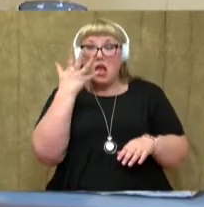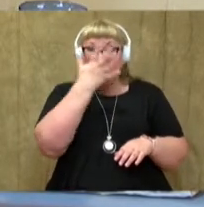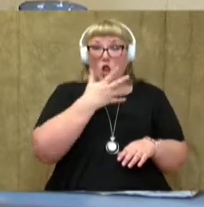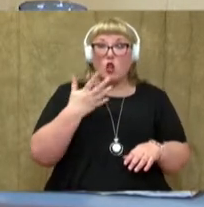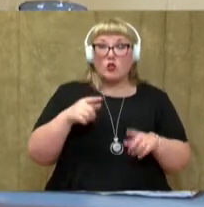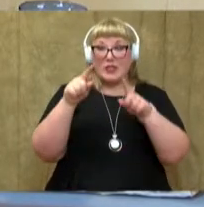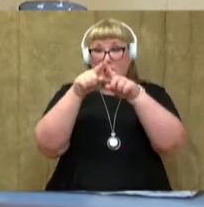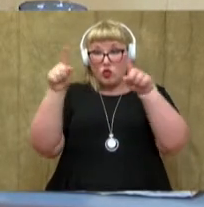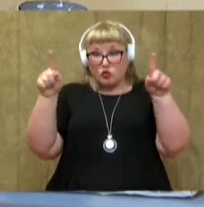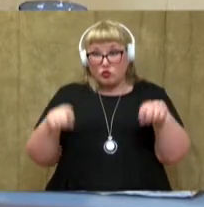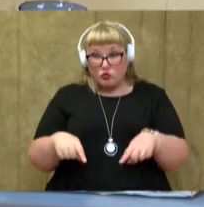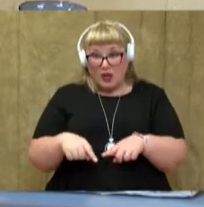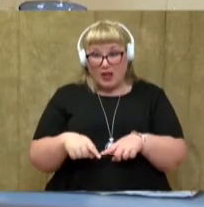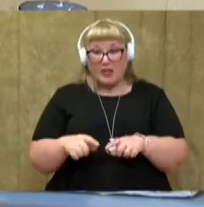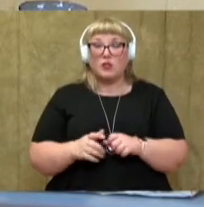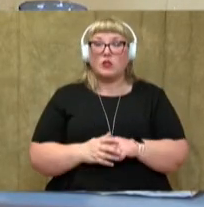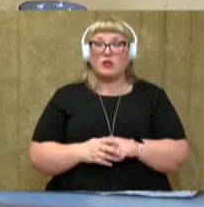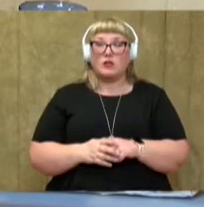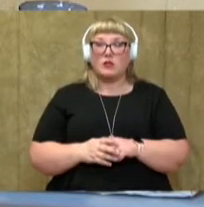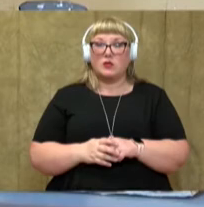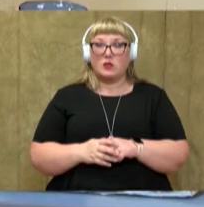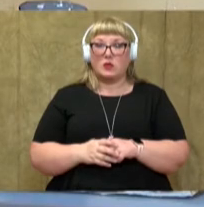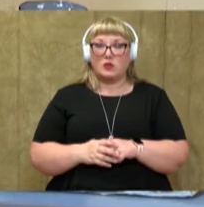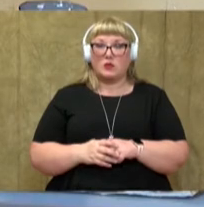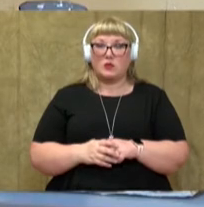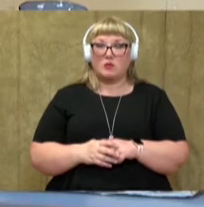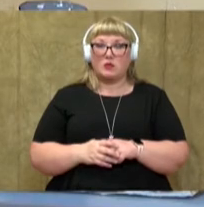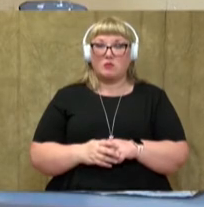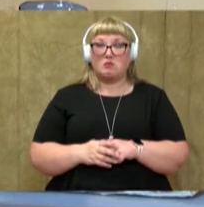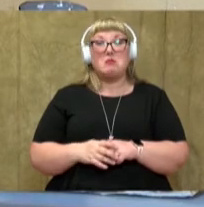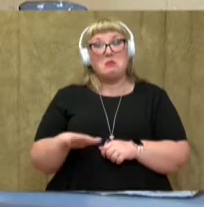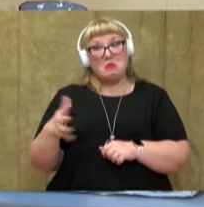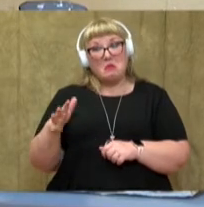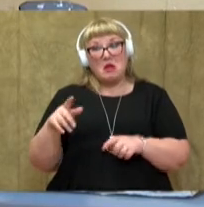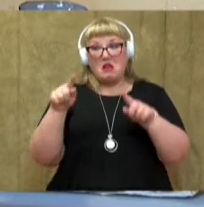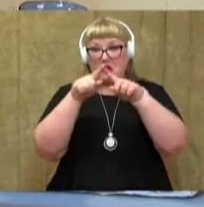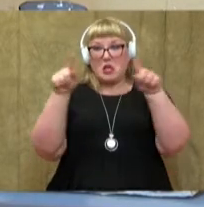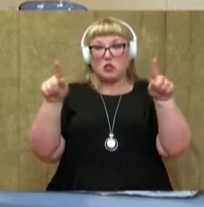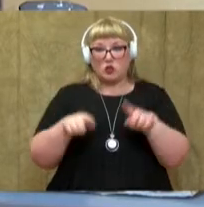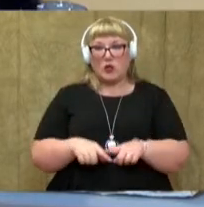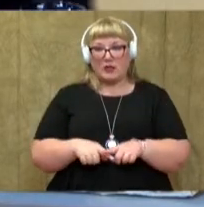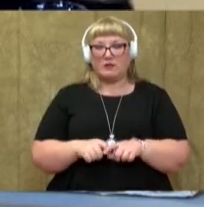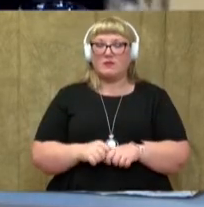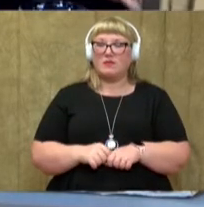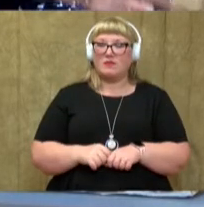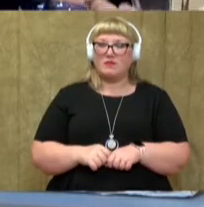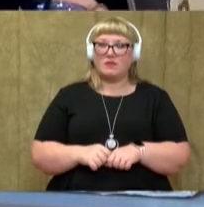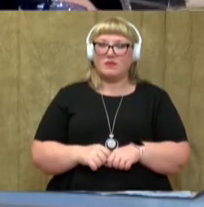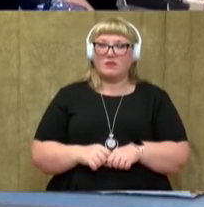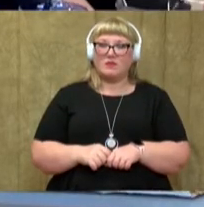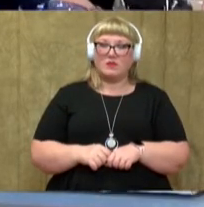because it's bigger at the top and then it goes smaller at the bottom. It's like they cut off the bottom there.